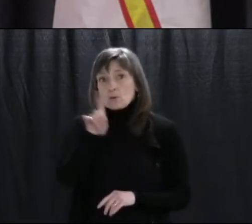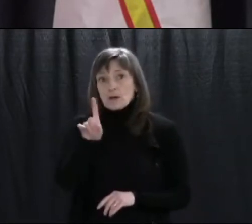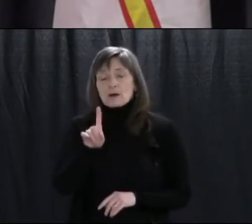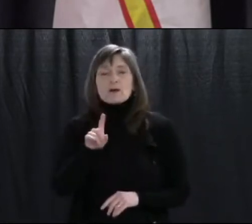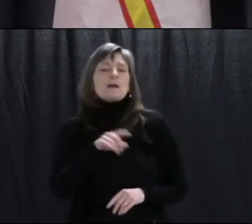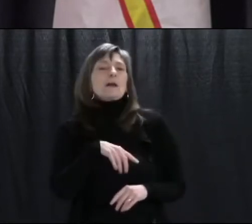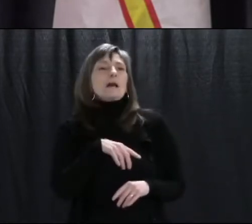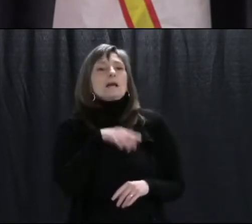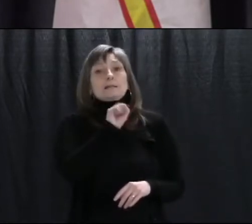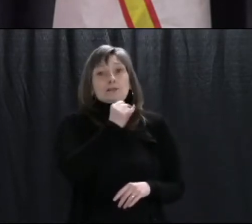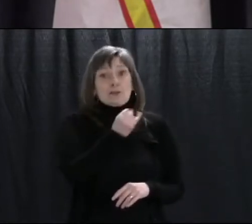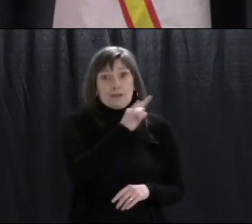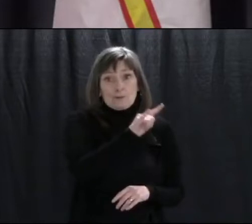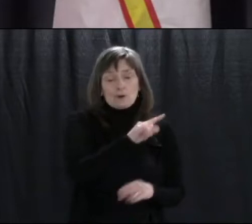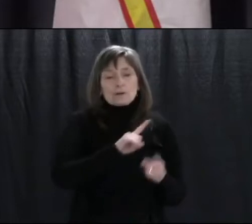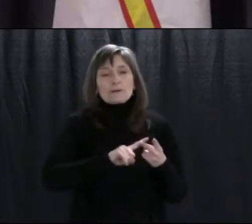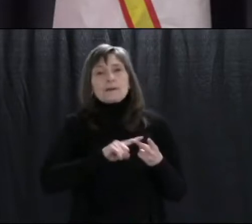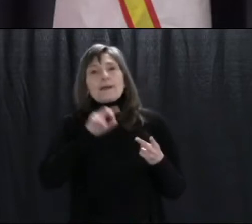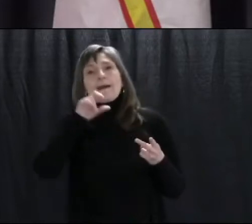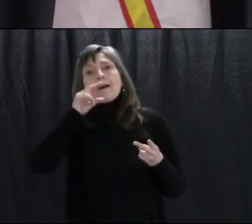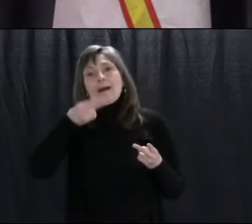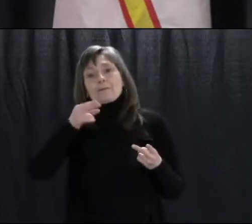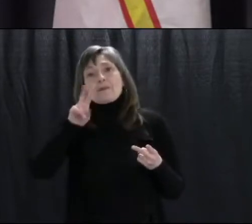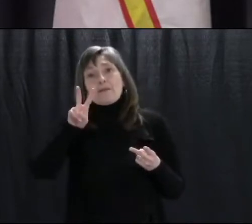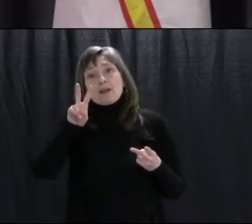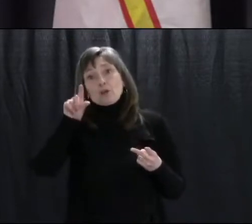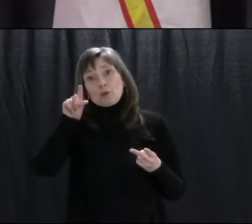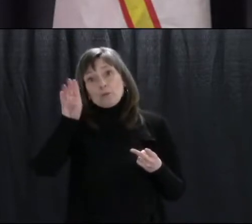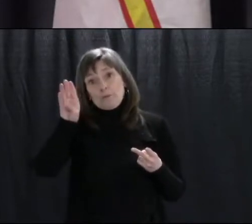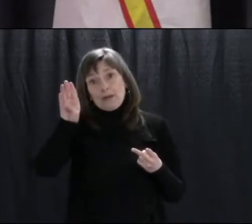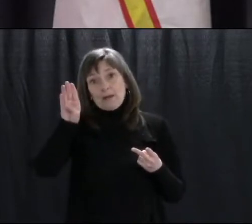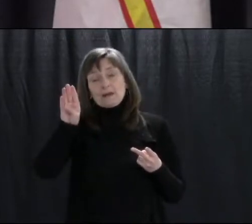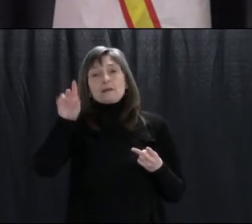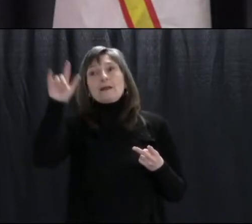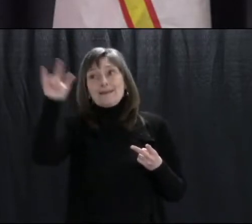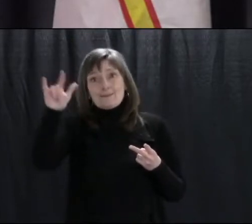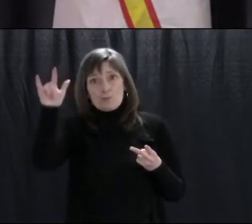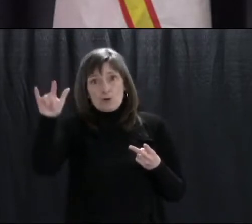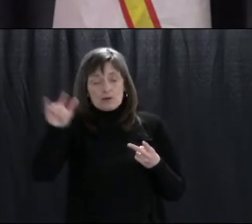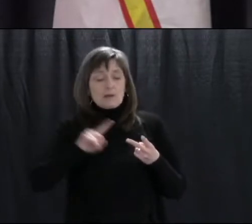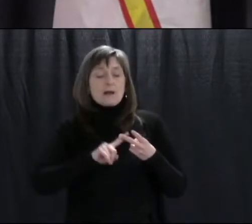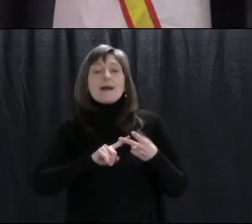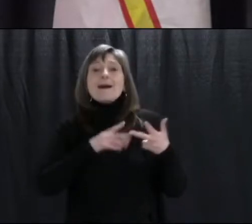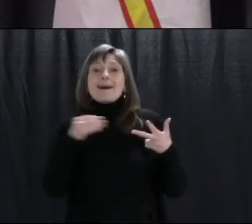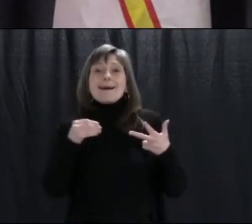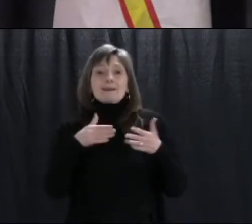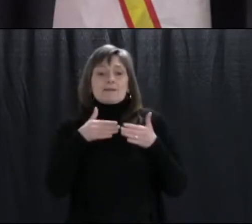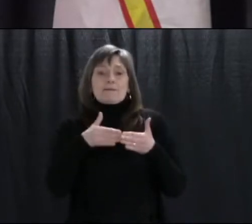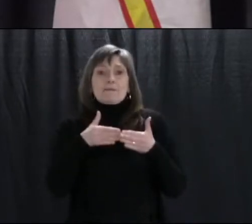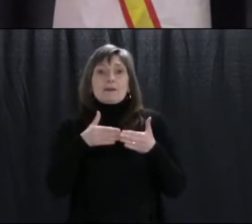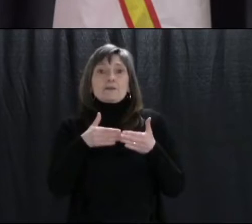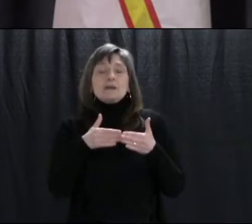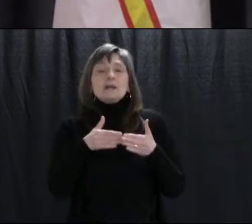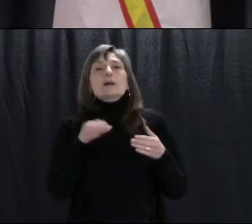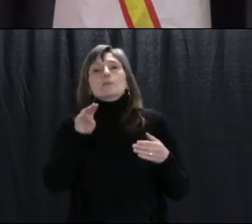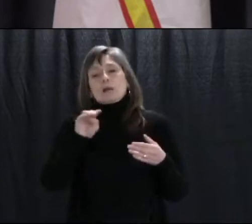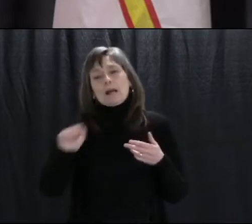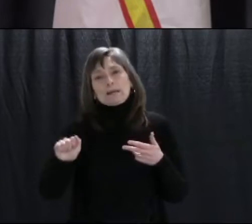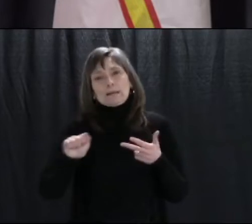Valley Goose Bay. These are the entrance by airport to our province, but also to the ferry terminal at Marine